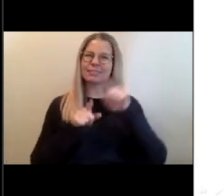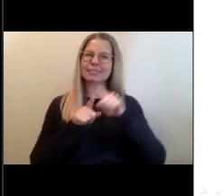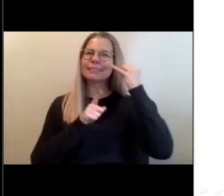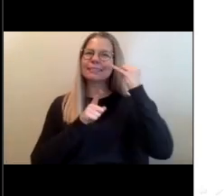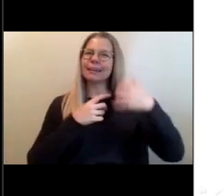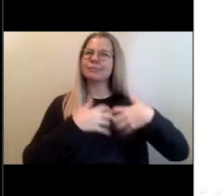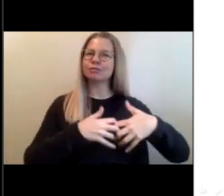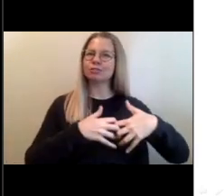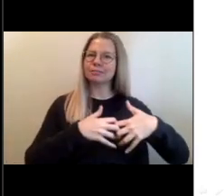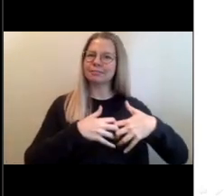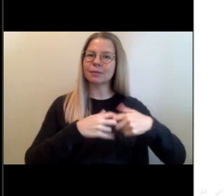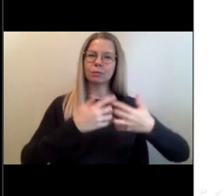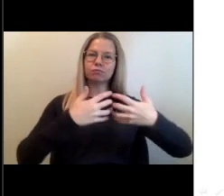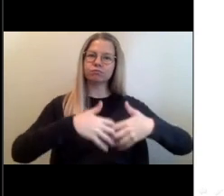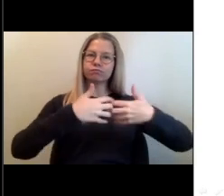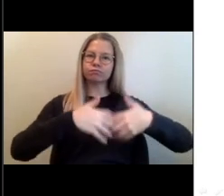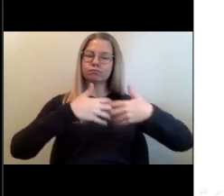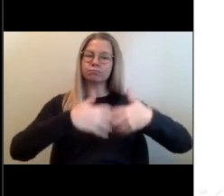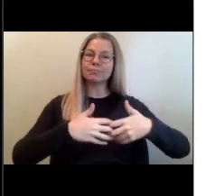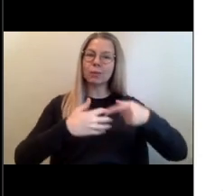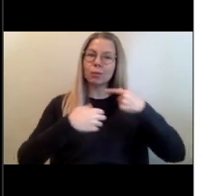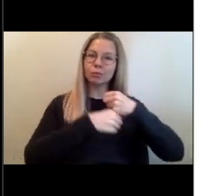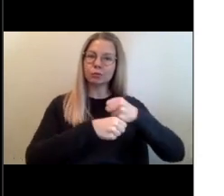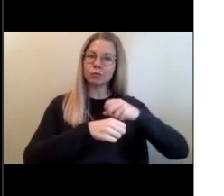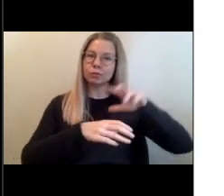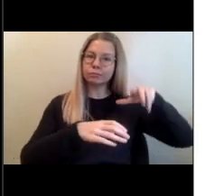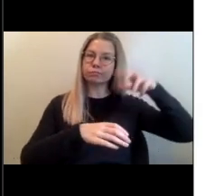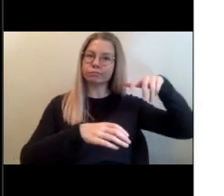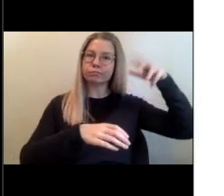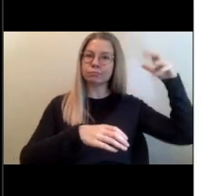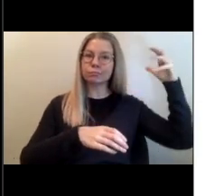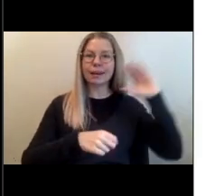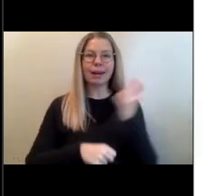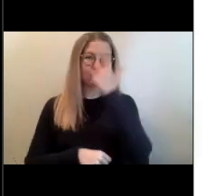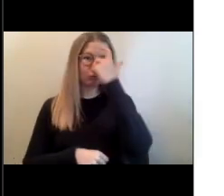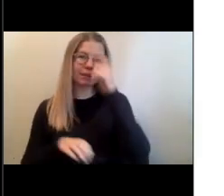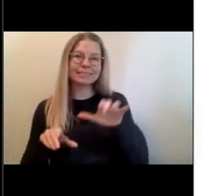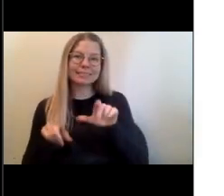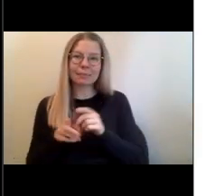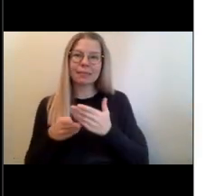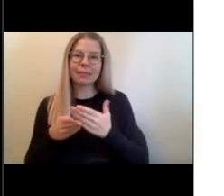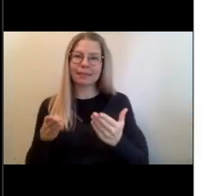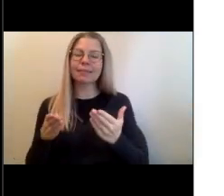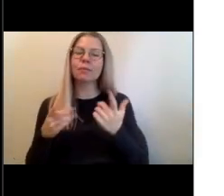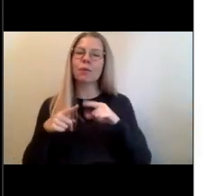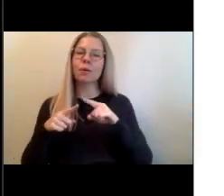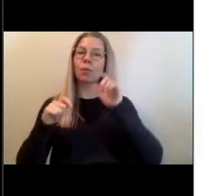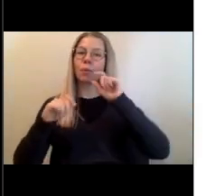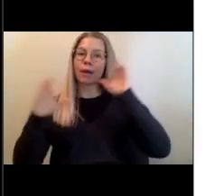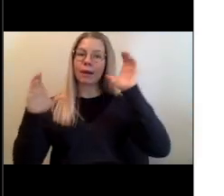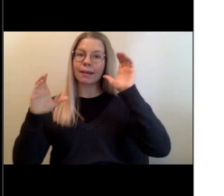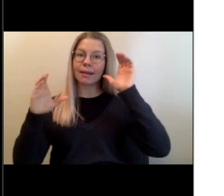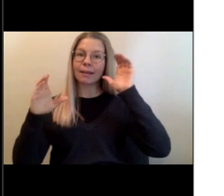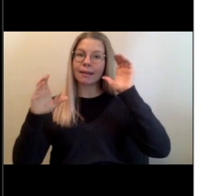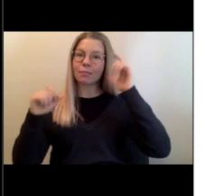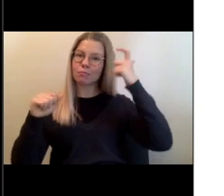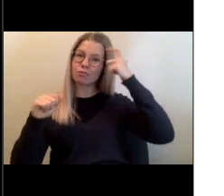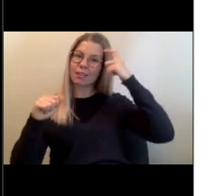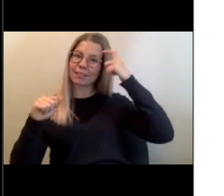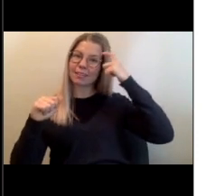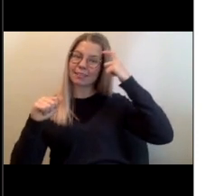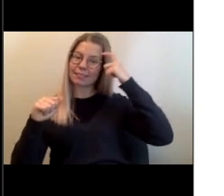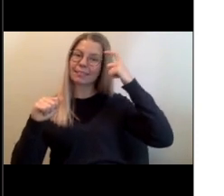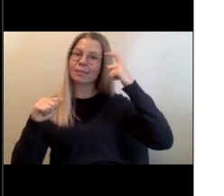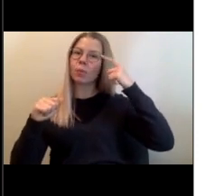exhaust. And in the same way, our brain produces exhaust while we're active and awake during the day. And